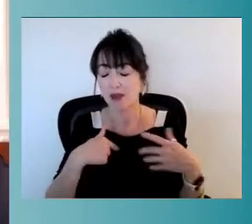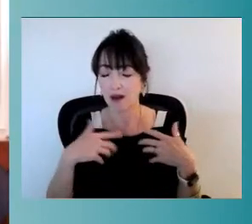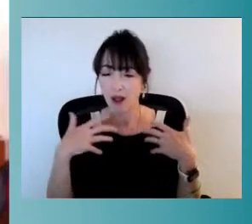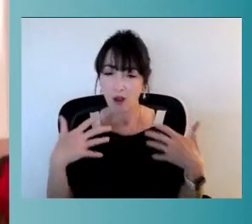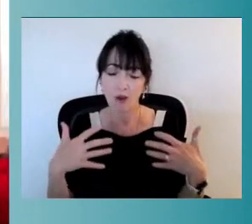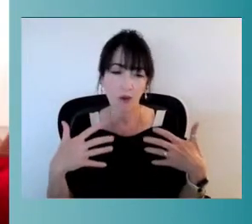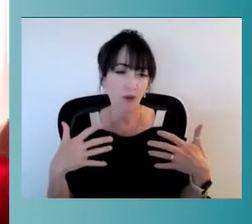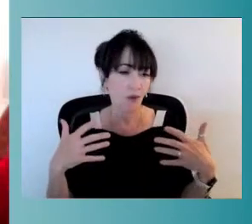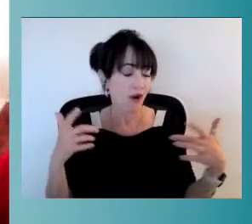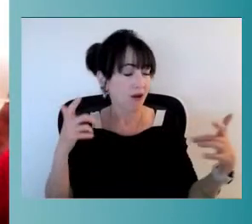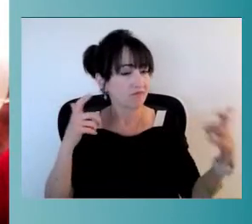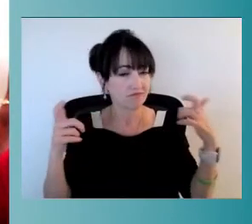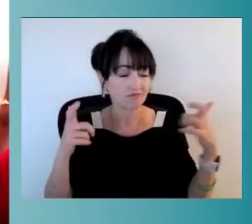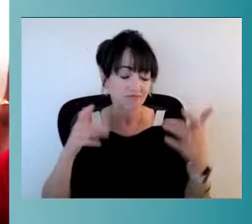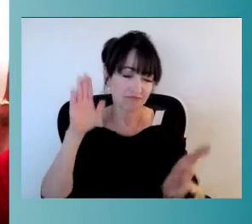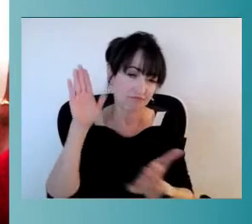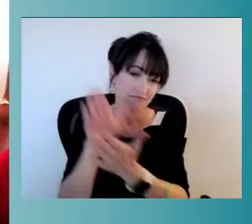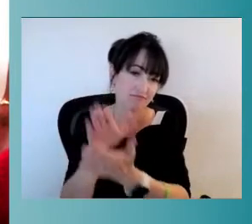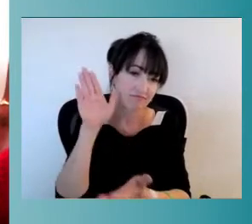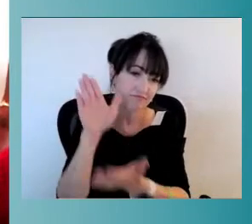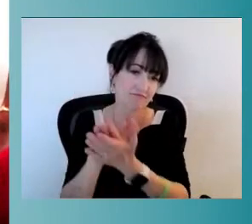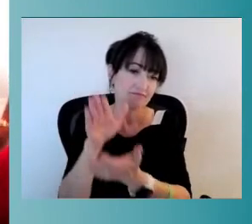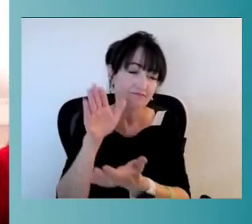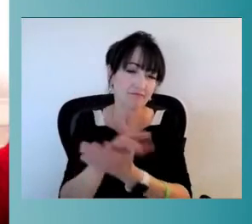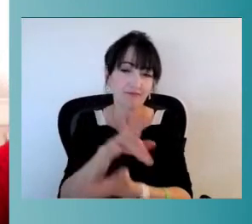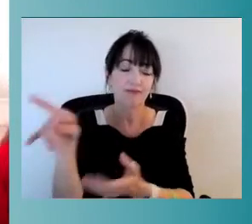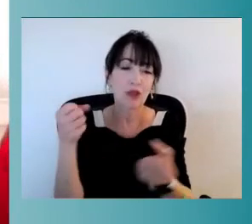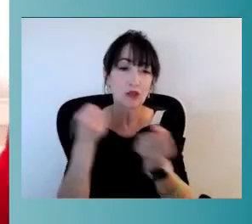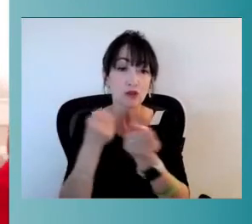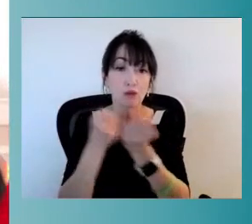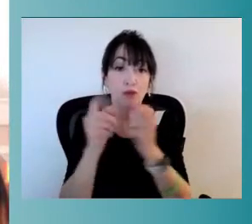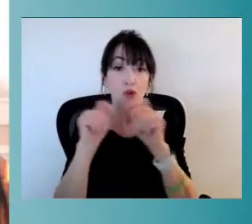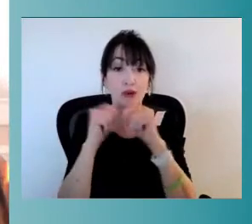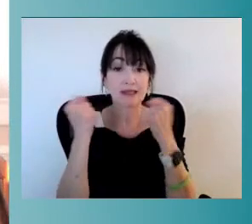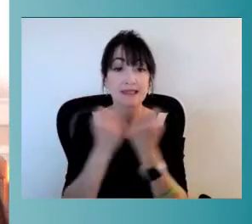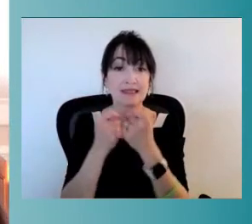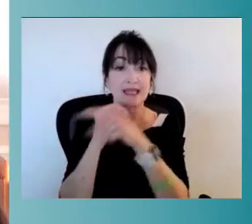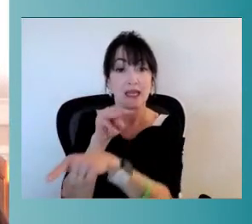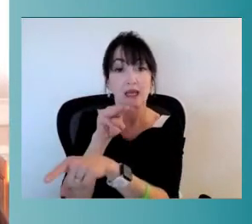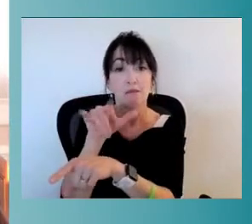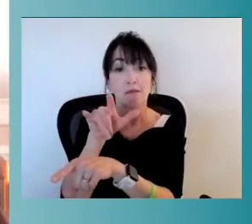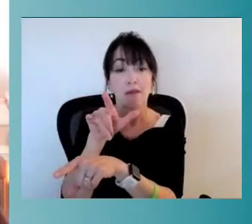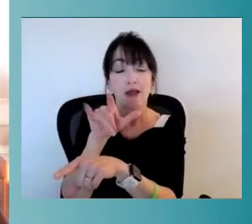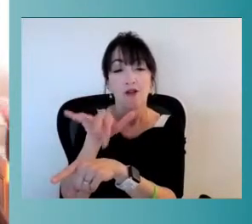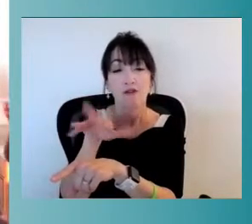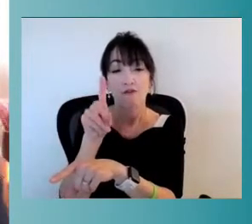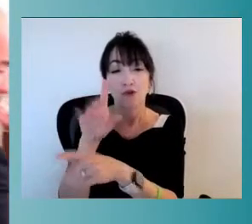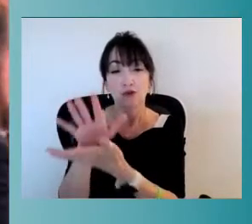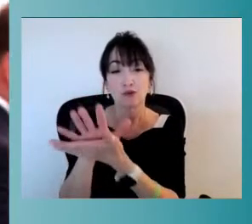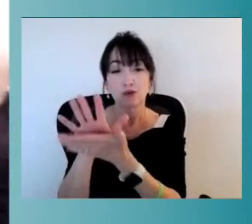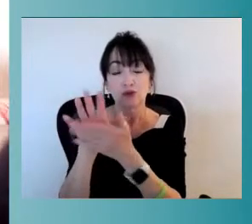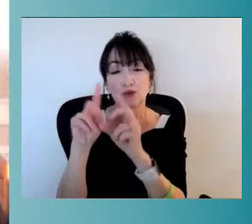our support services team at Milford School District. So if we could put our hands together for our team.